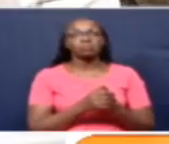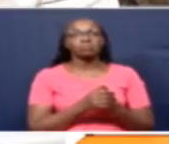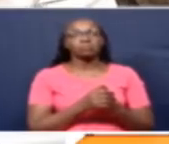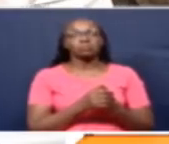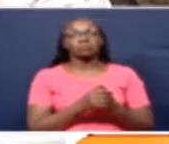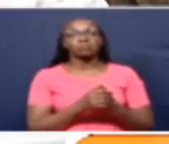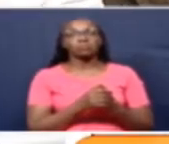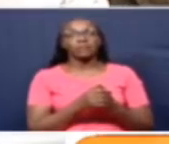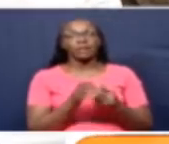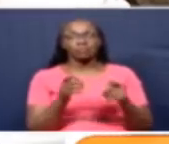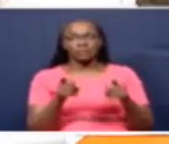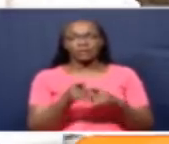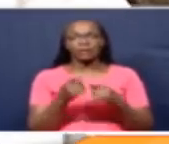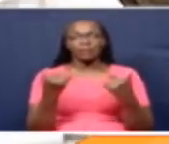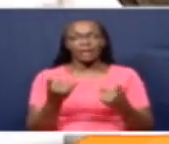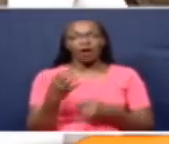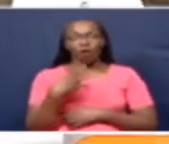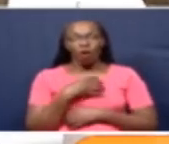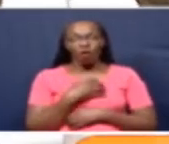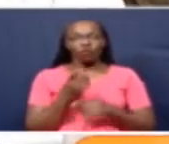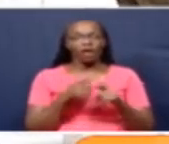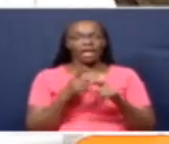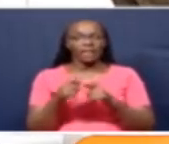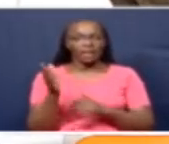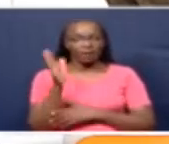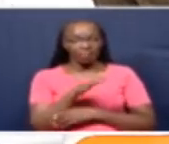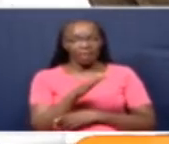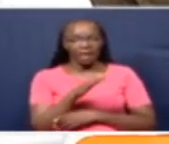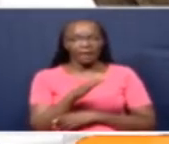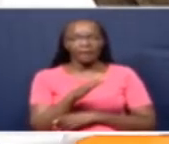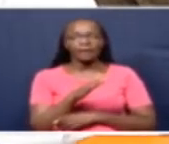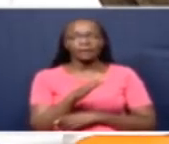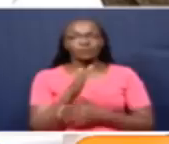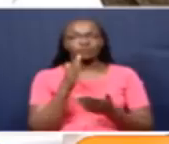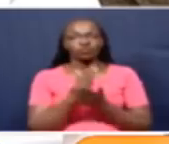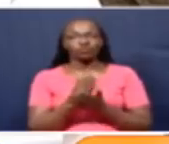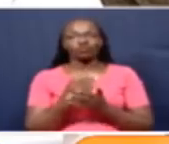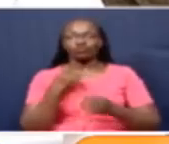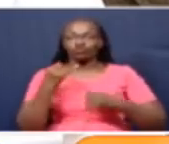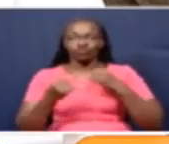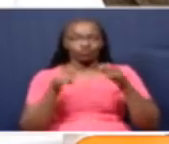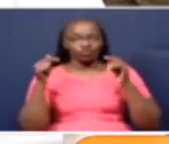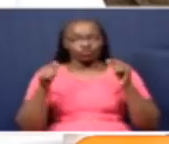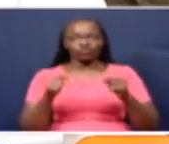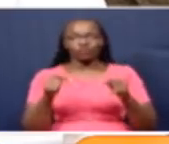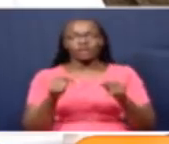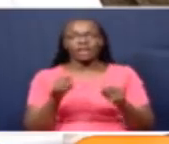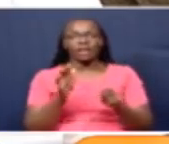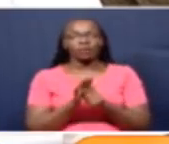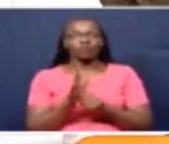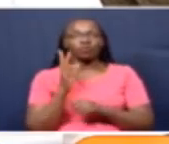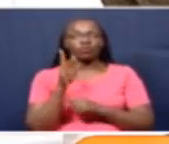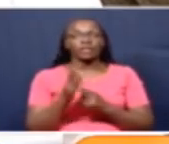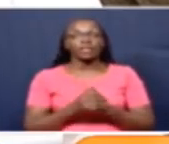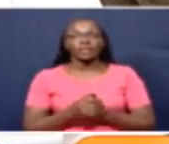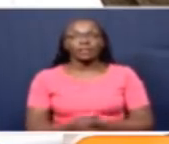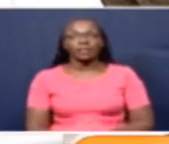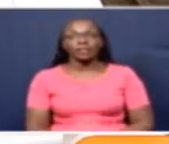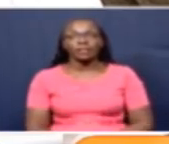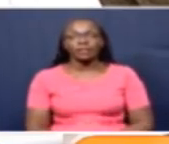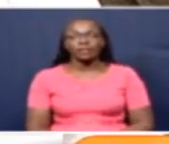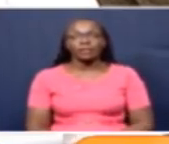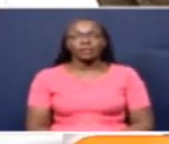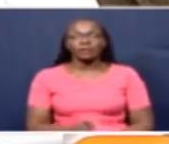Let's take a break. Come back. I tell you, we are having so much fun here today, Sal. Oh, I tell you. You gotta love